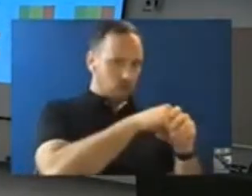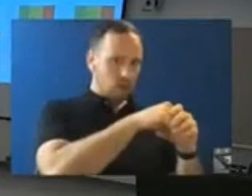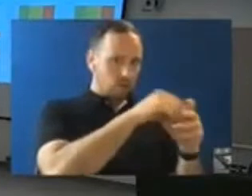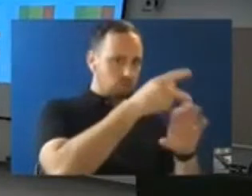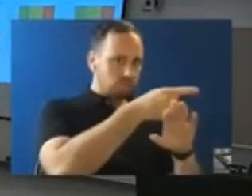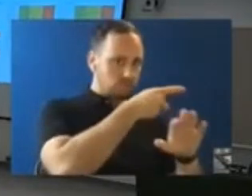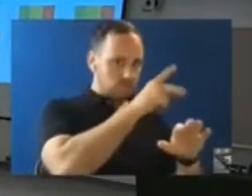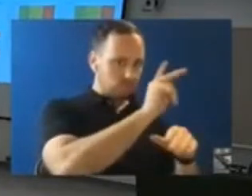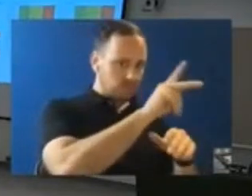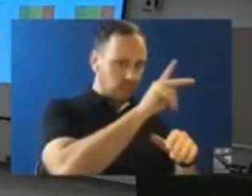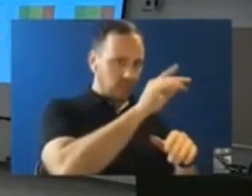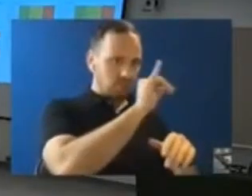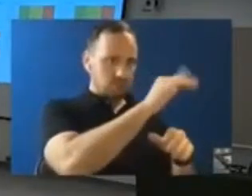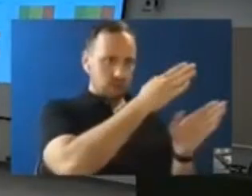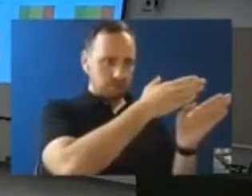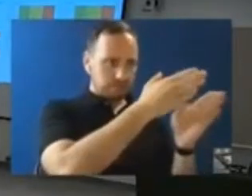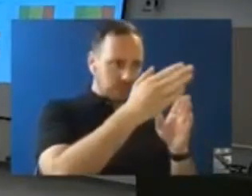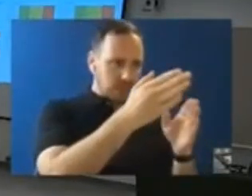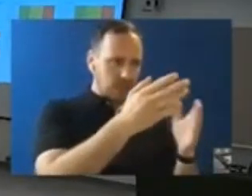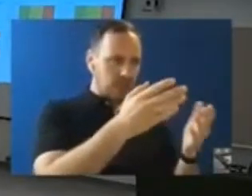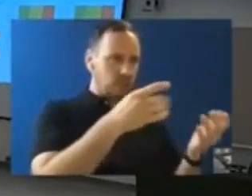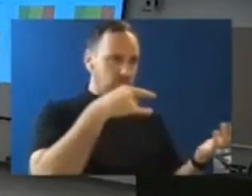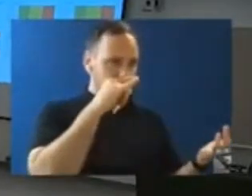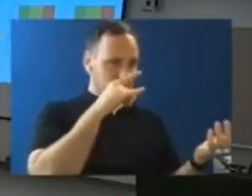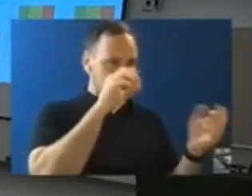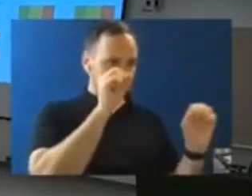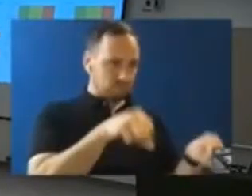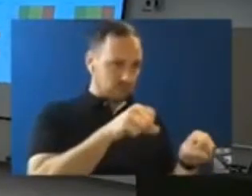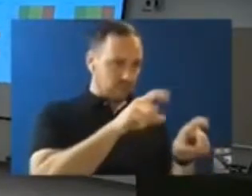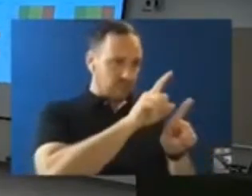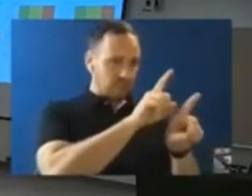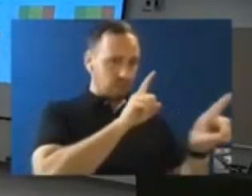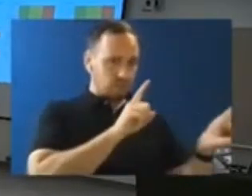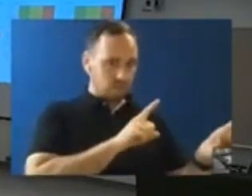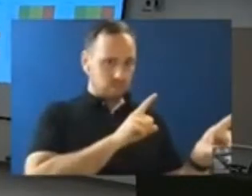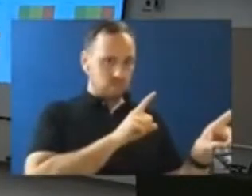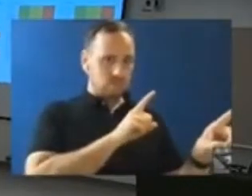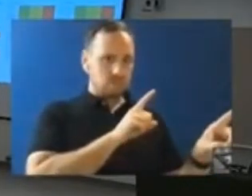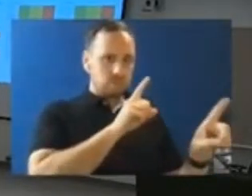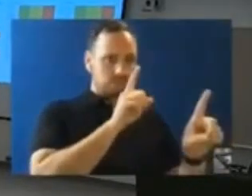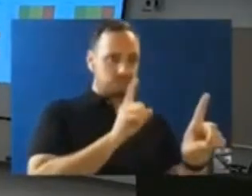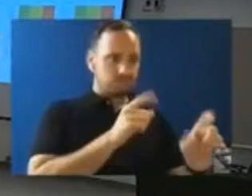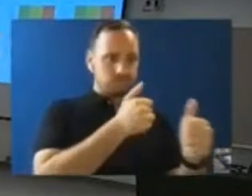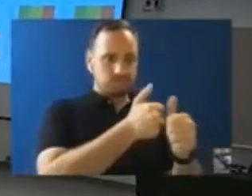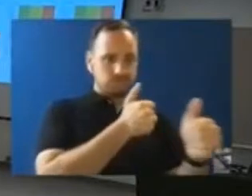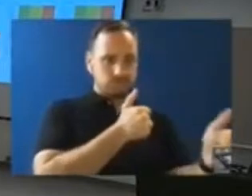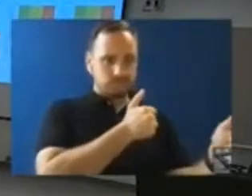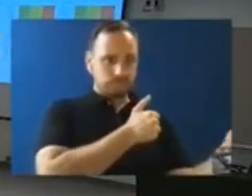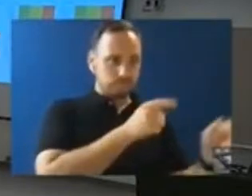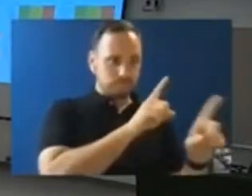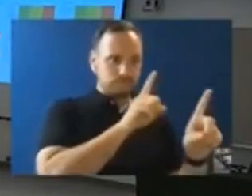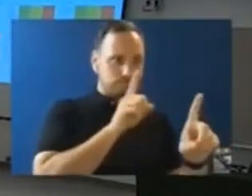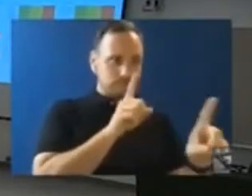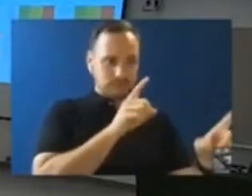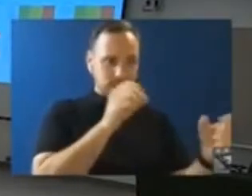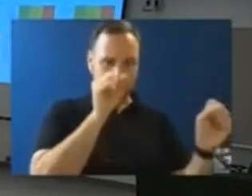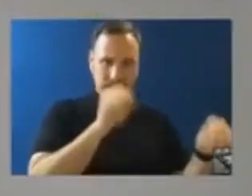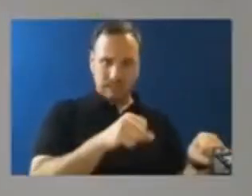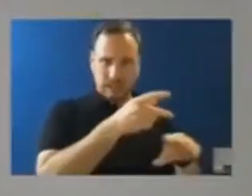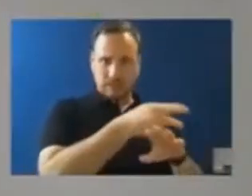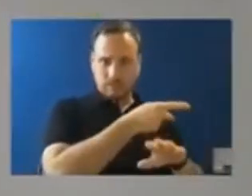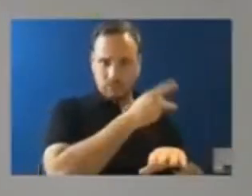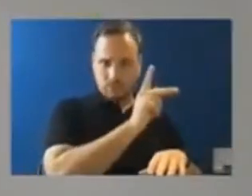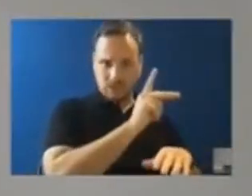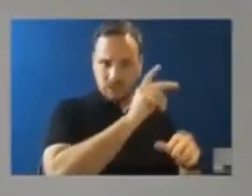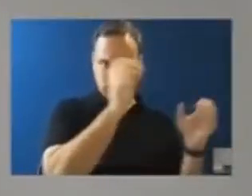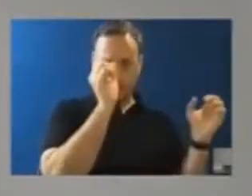and, you know, can we safely bring back all the little pre-K children all together? Yes, ma'am. They have